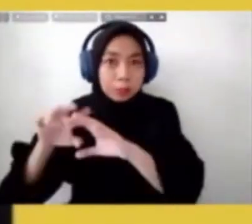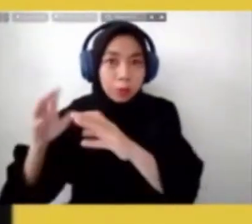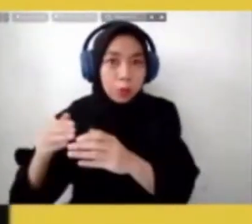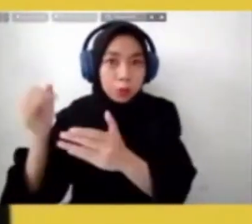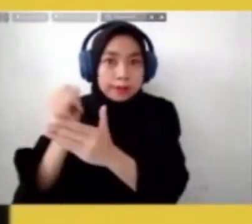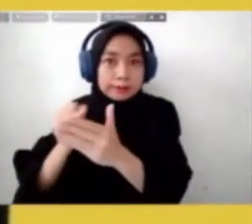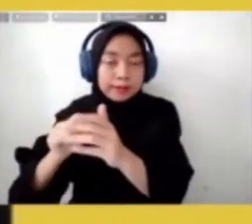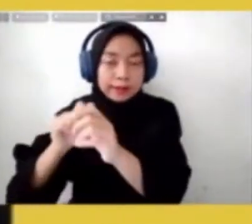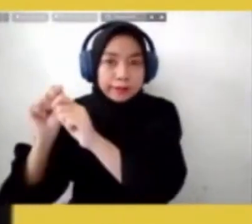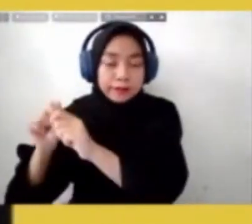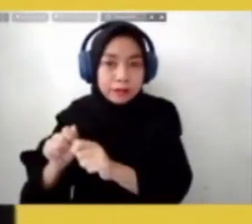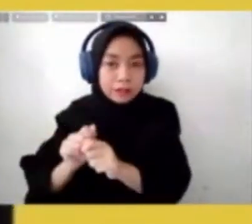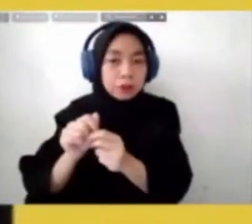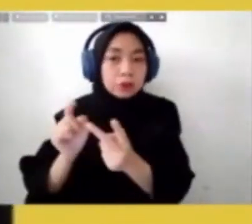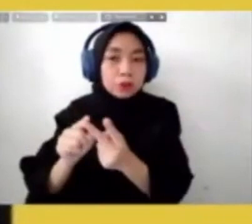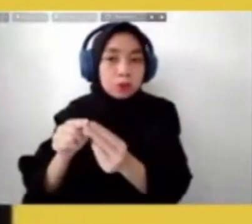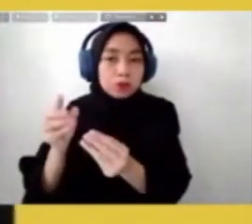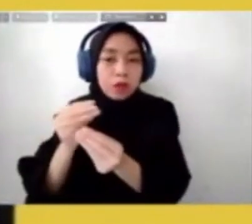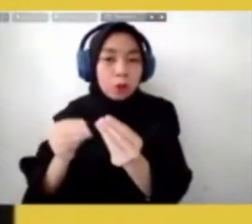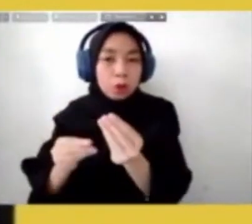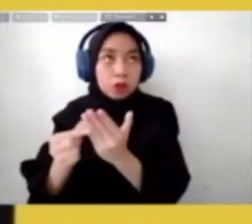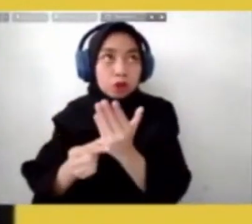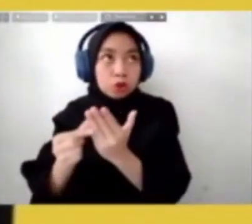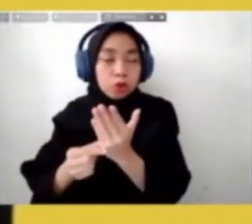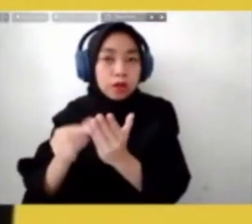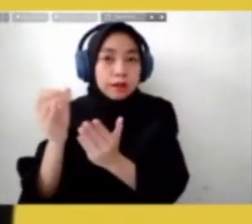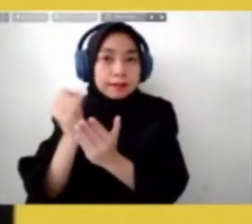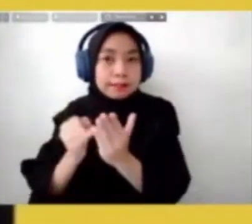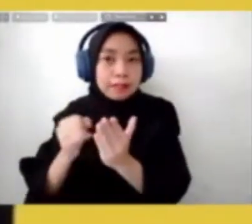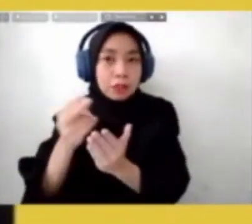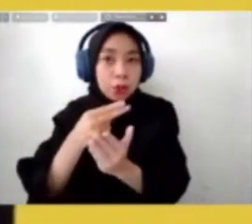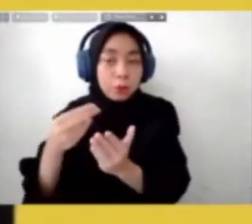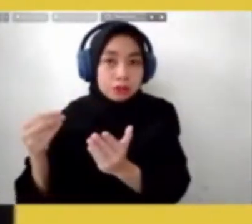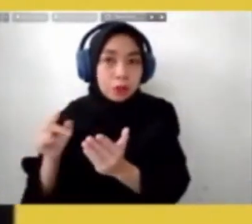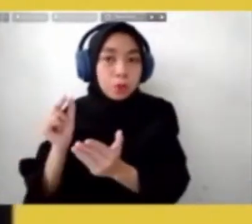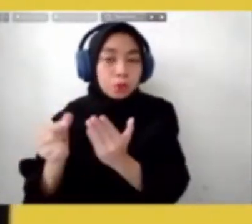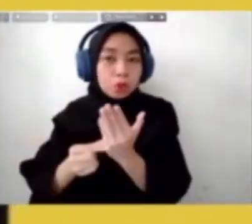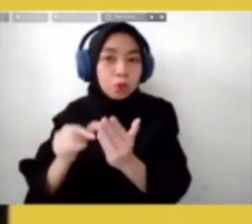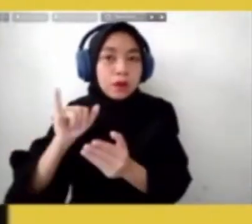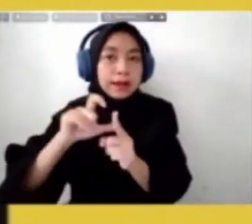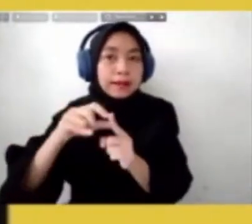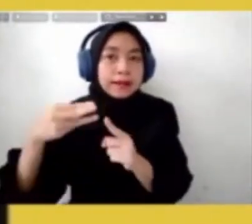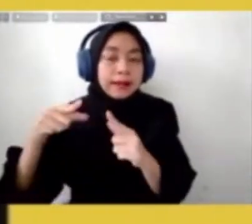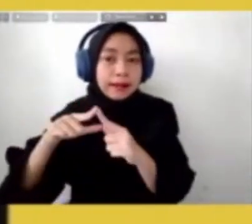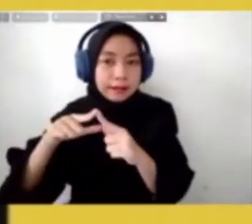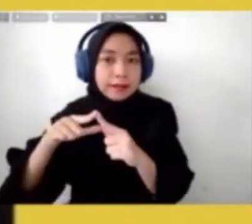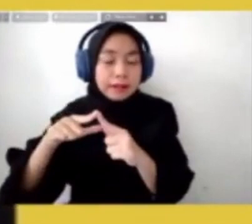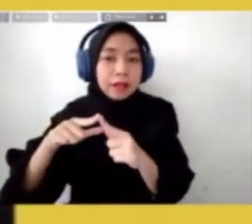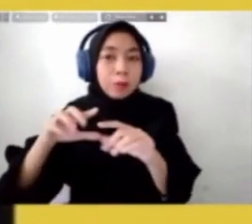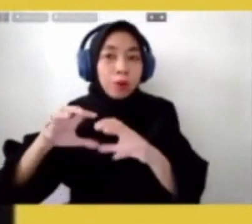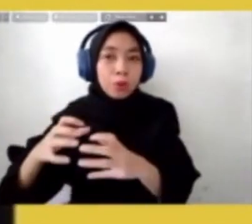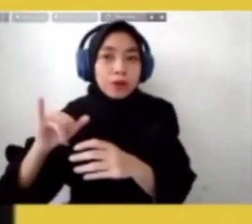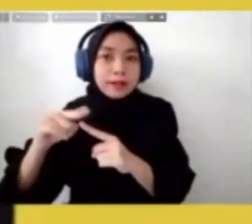Desain Indonesia, the reviewing board of Jurnal Idea Prodi Desain Produk ITS Surabaya. He received